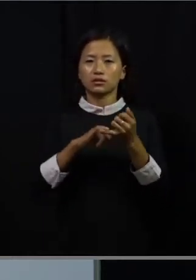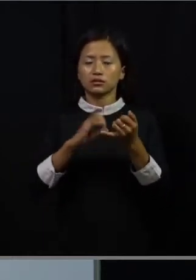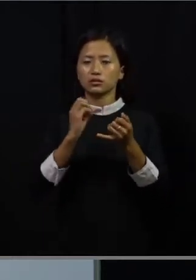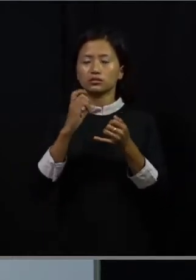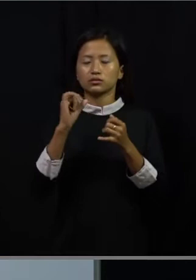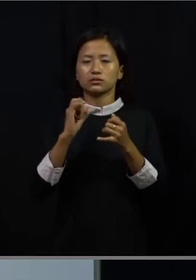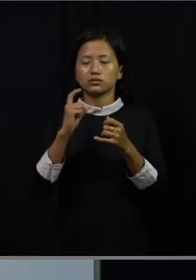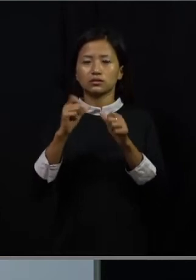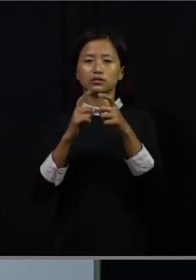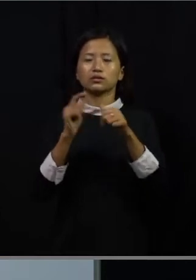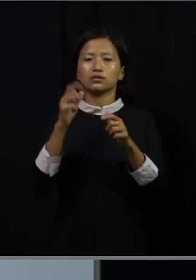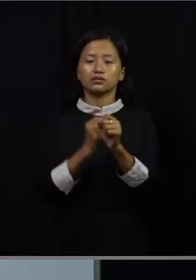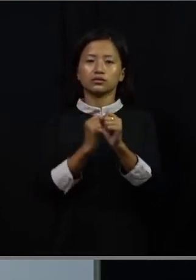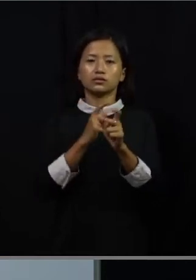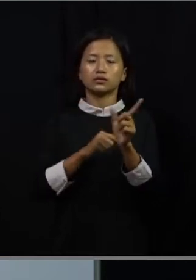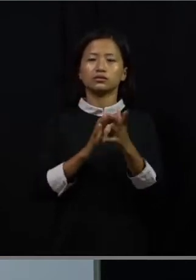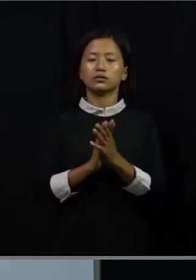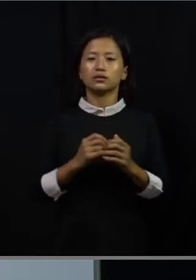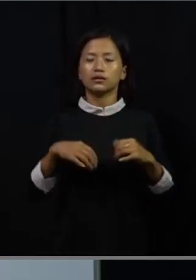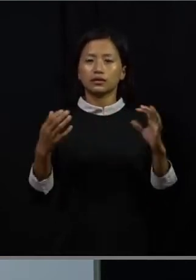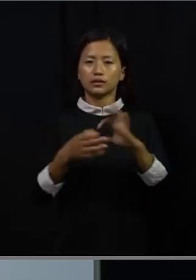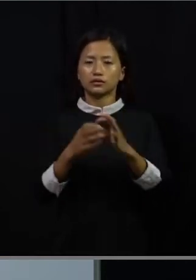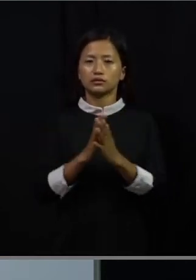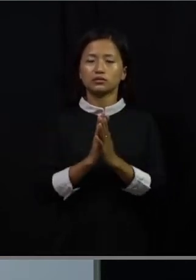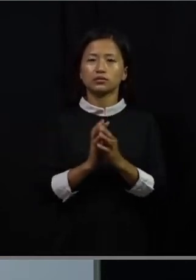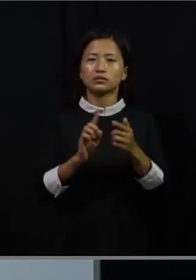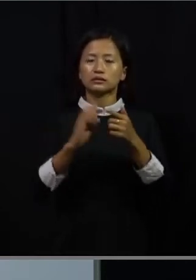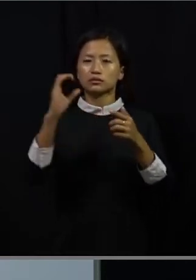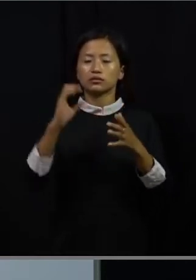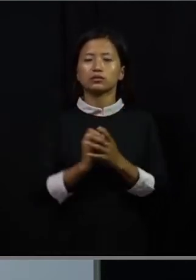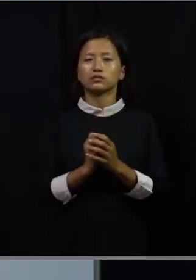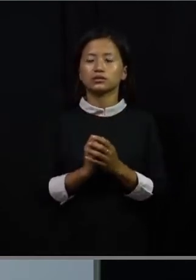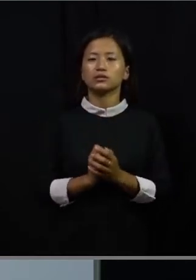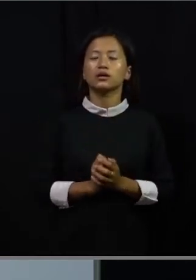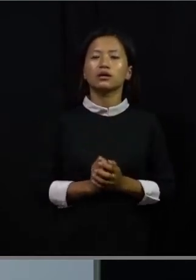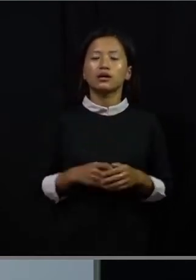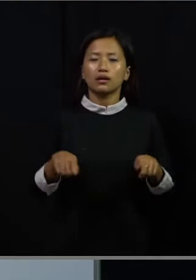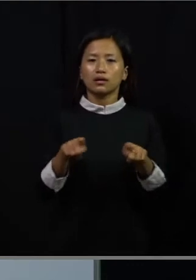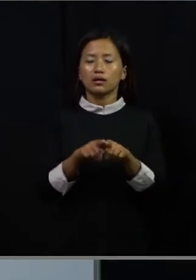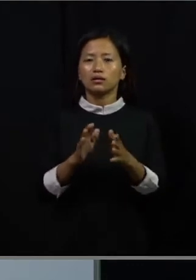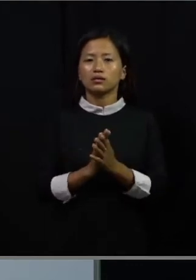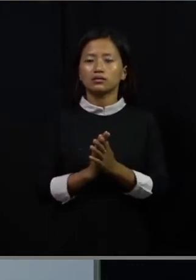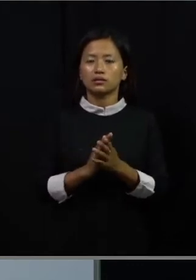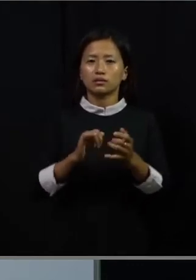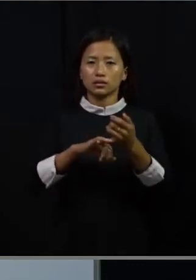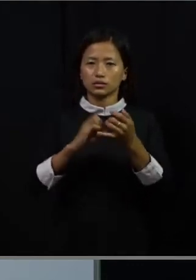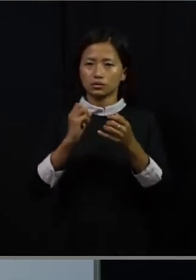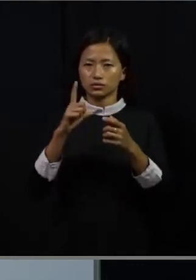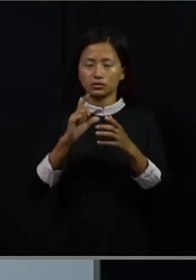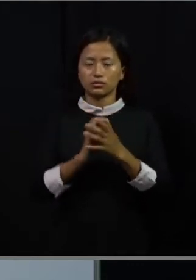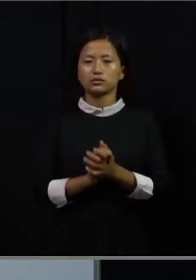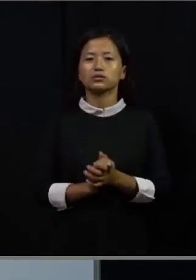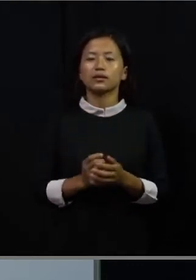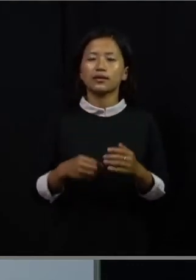and economics, the relationship and the difference between sociology and economics and sociology